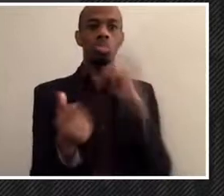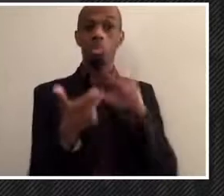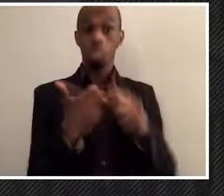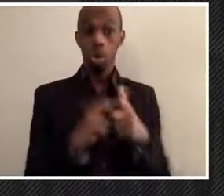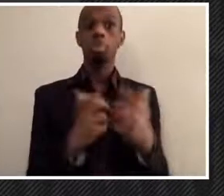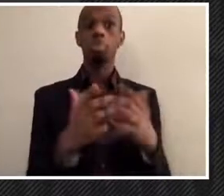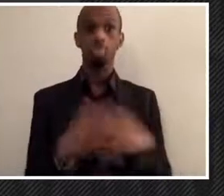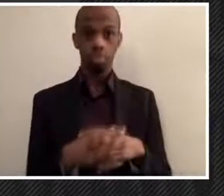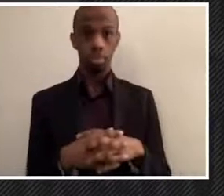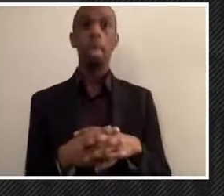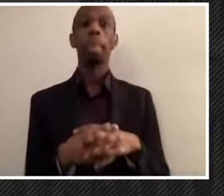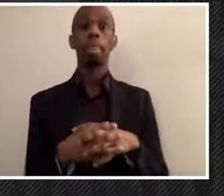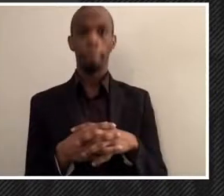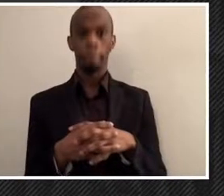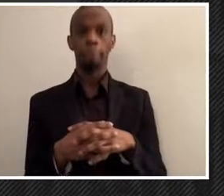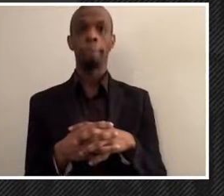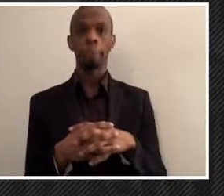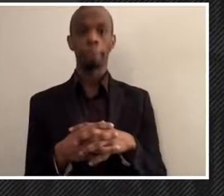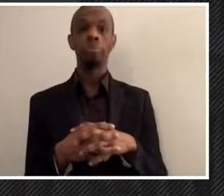Guys, that's